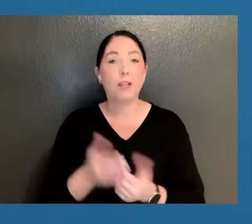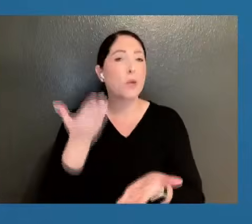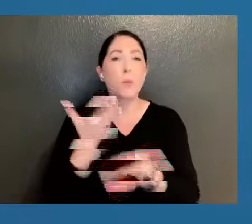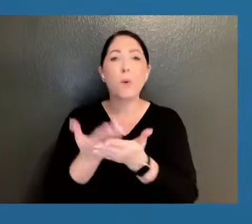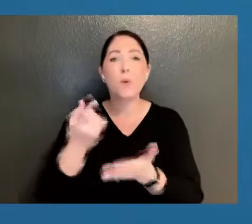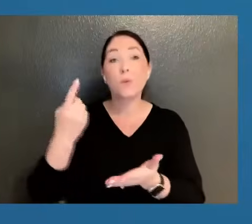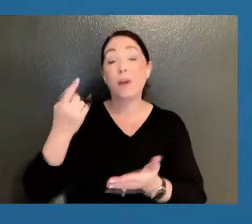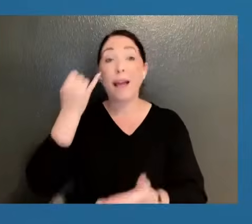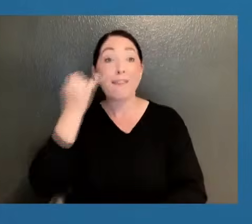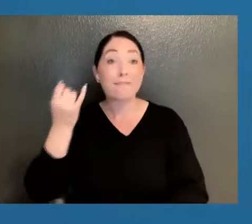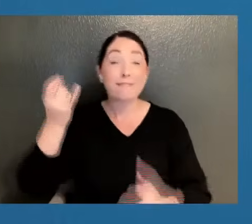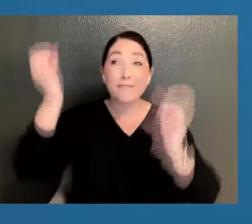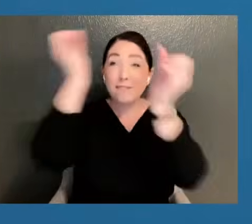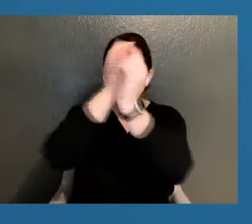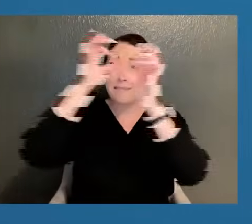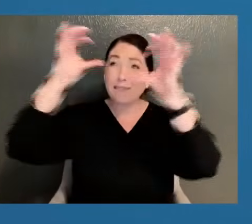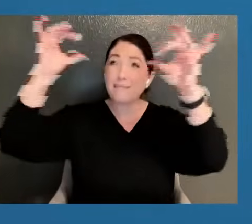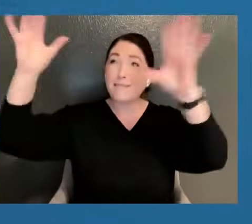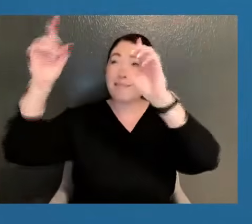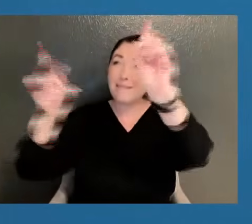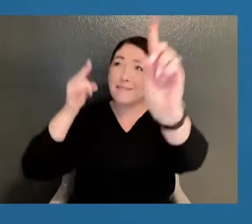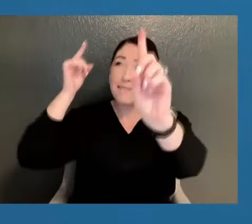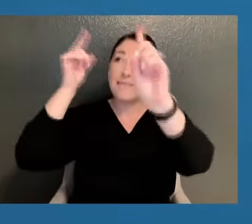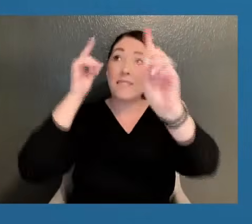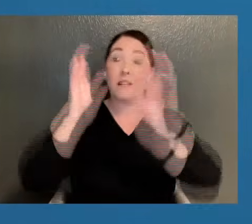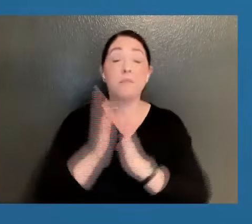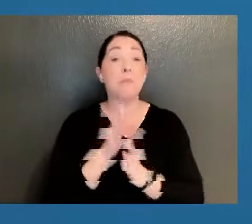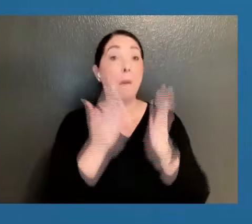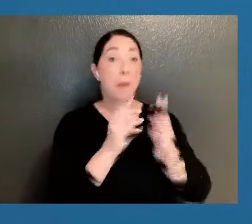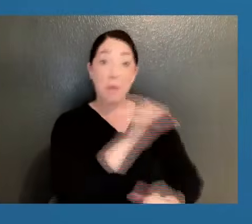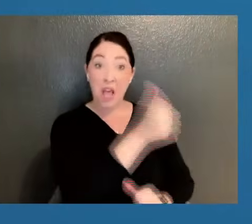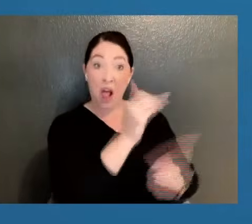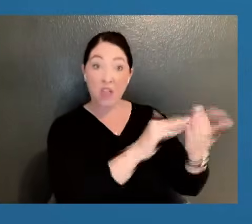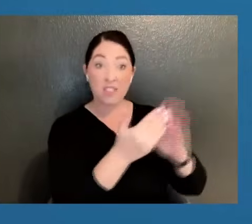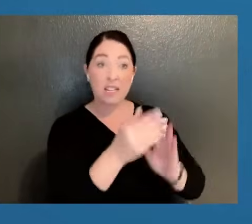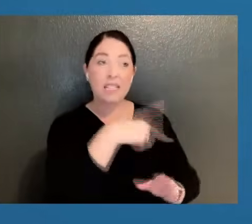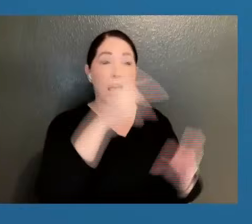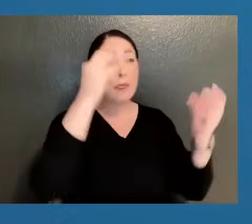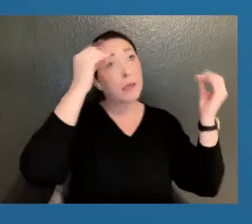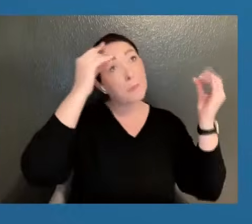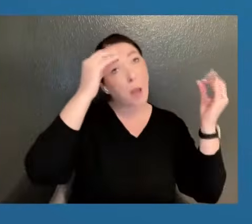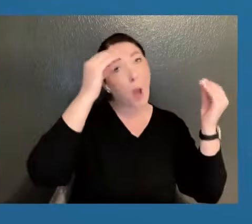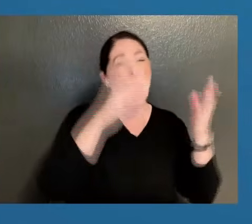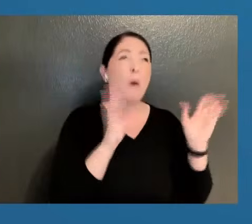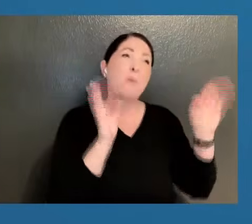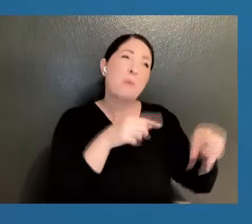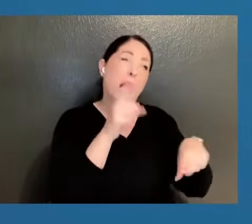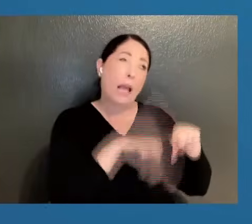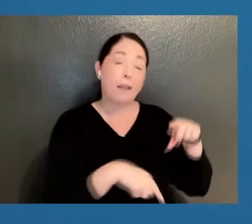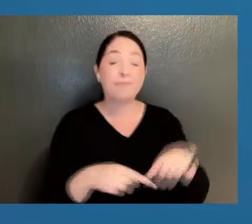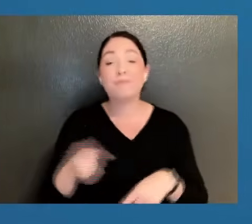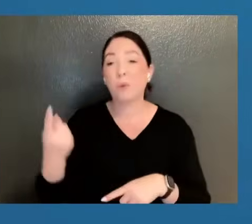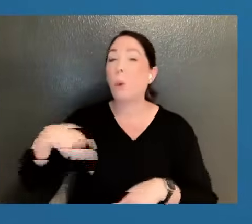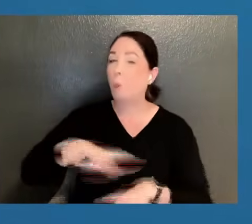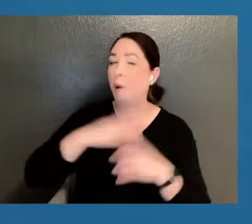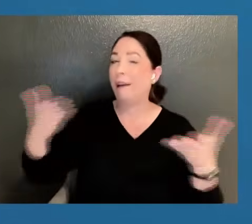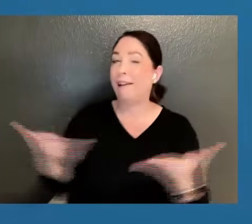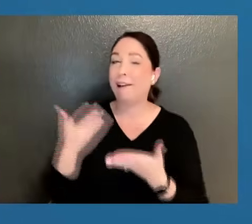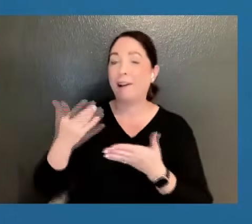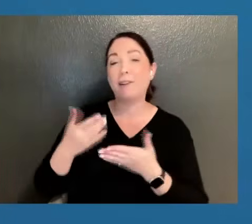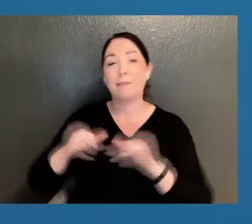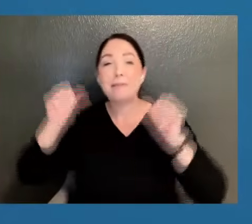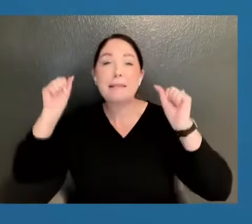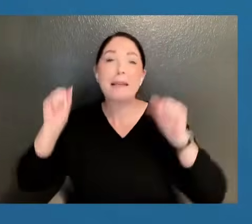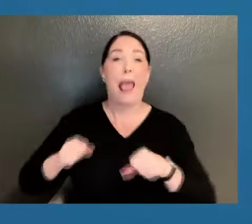that others may think about in other cities, just can't quite get it done. We know how to get things done because we're New Yorkers and we